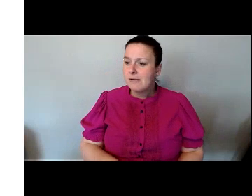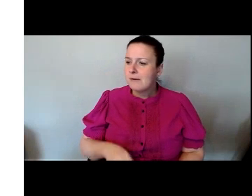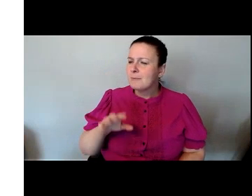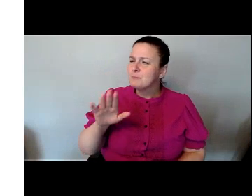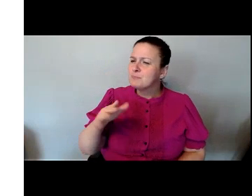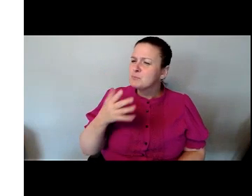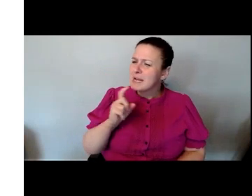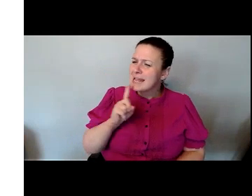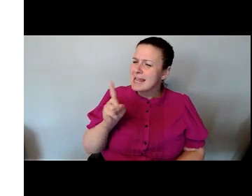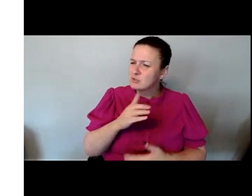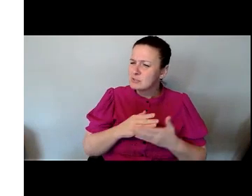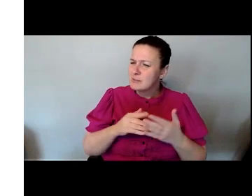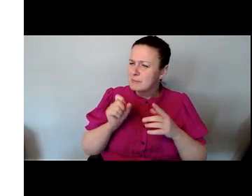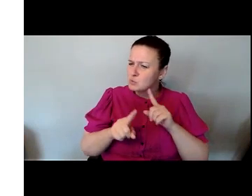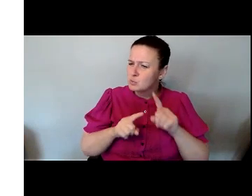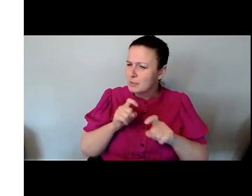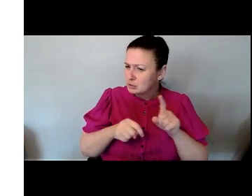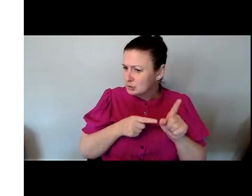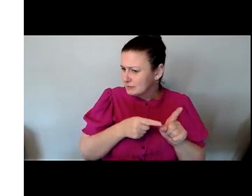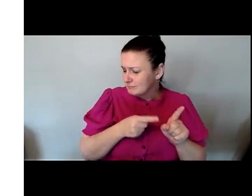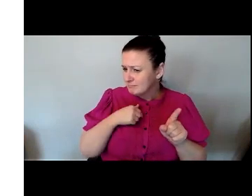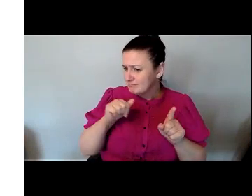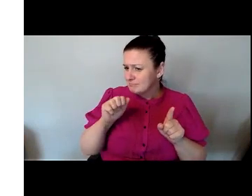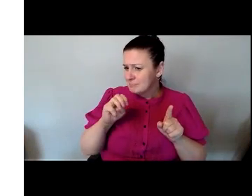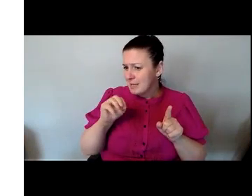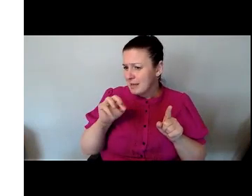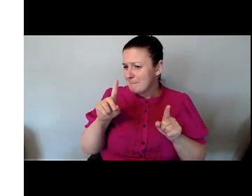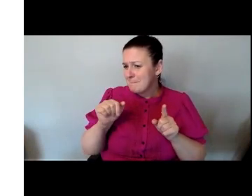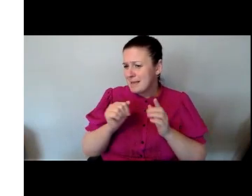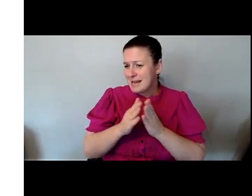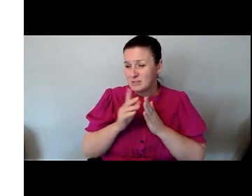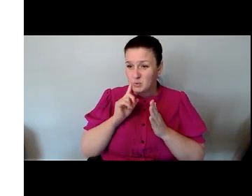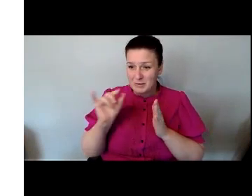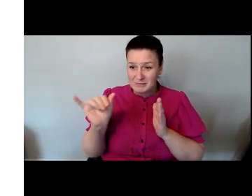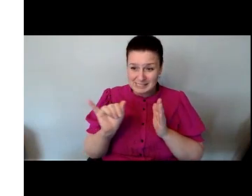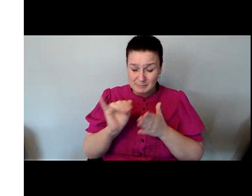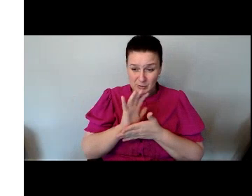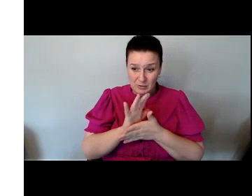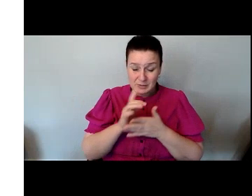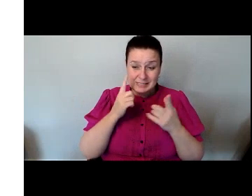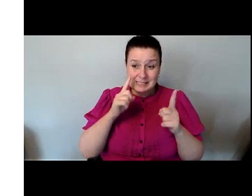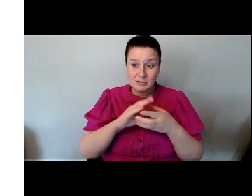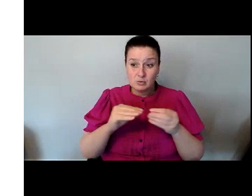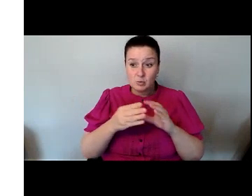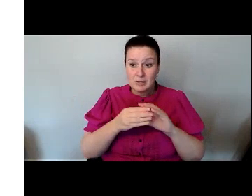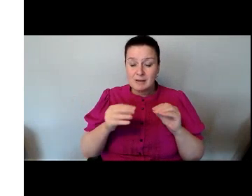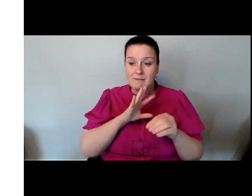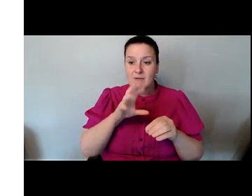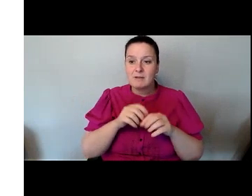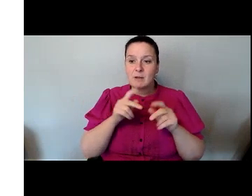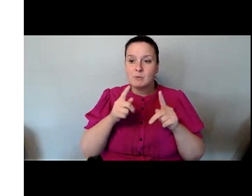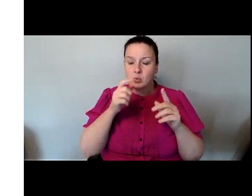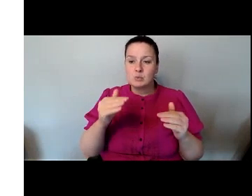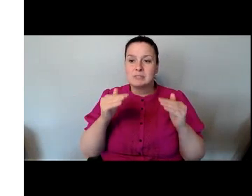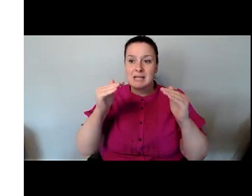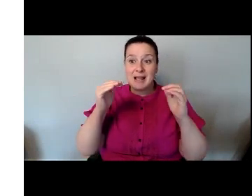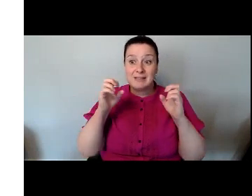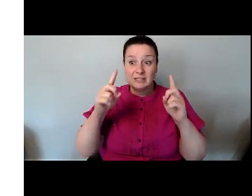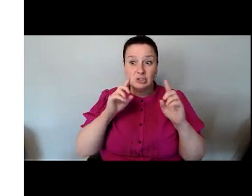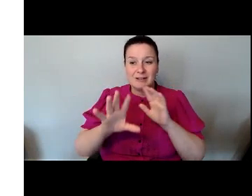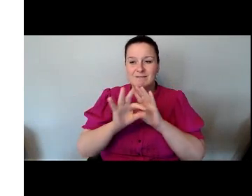these questions? So Amanda asked, do you have a similar video, a success story involving someone highly educated finding